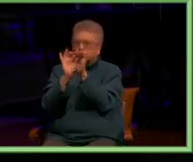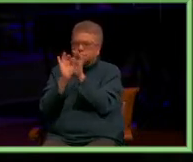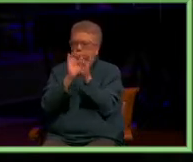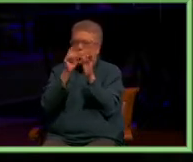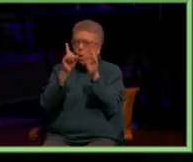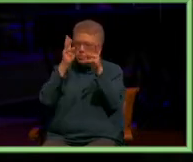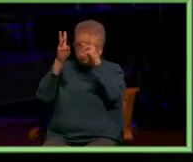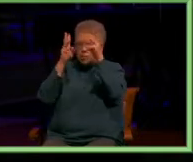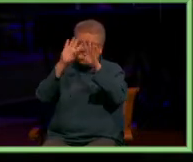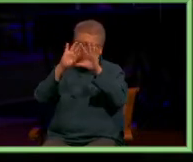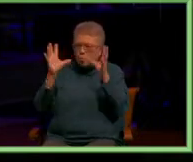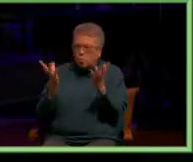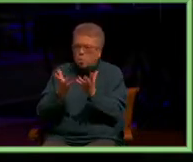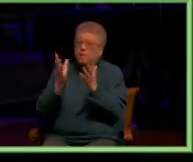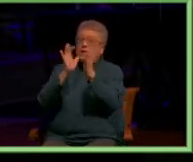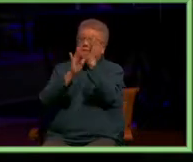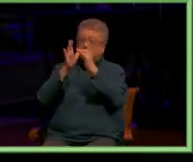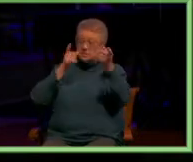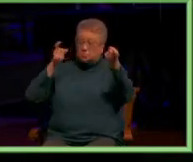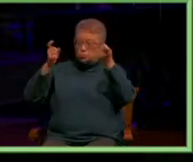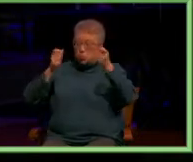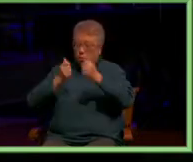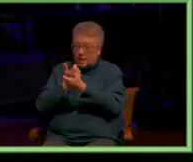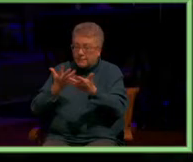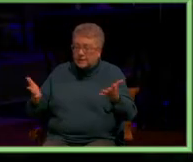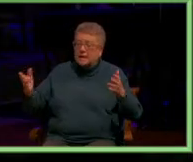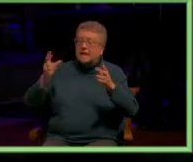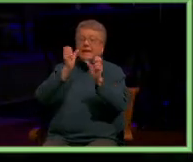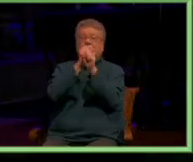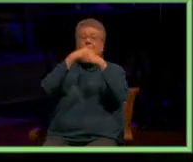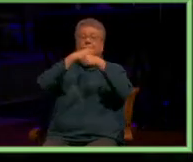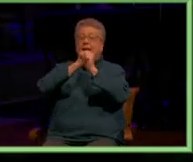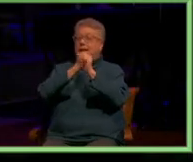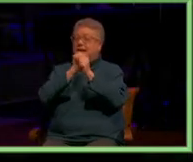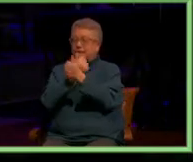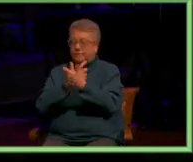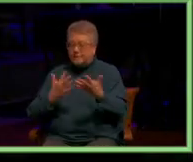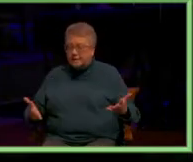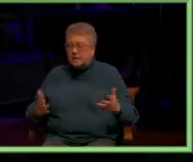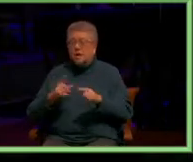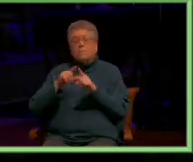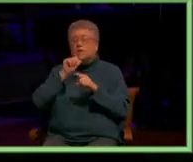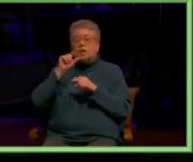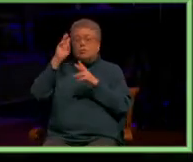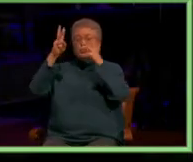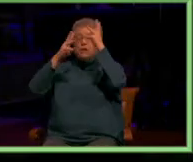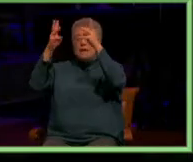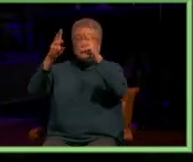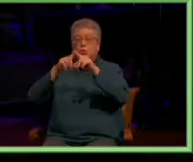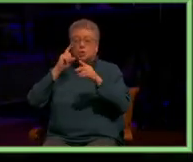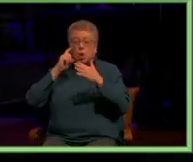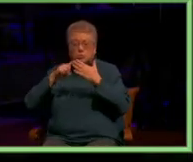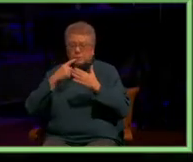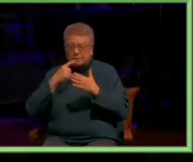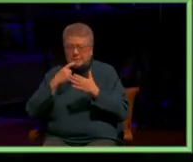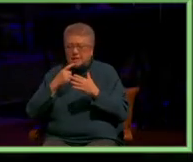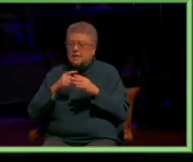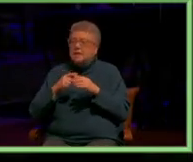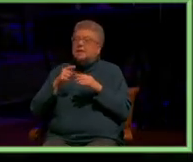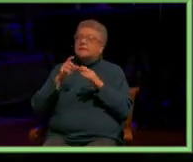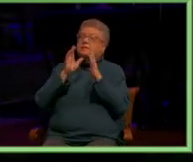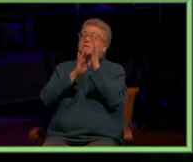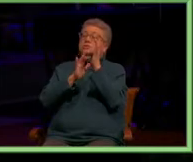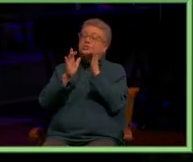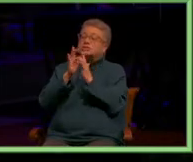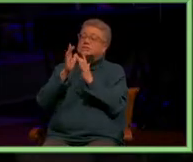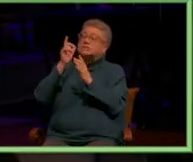world. That Jesus is over all things because he is the maker of all things. But not only is the creator of all things, notice what it says in the text. It says, for by